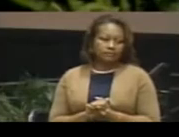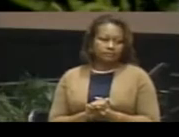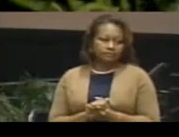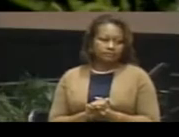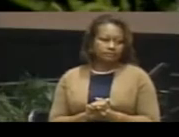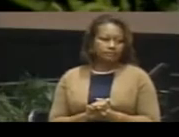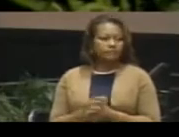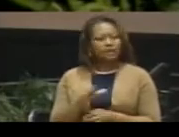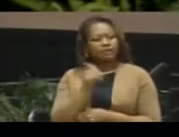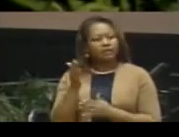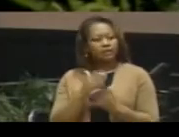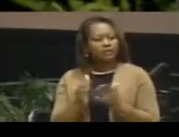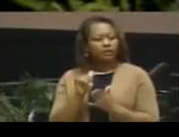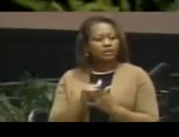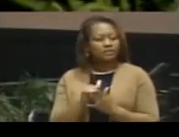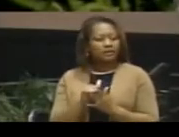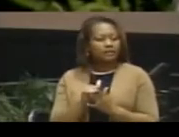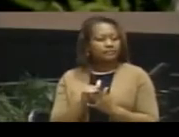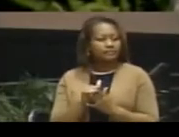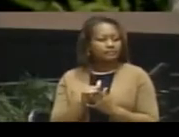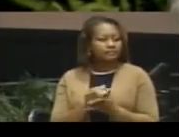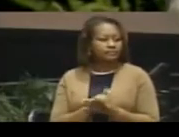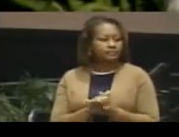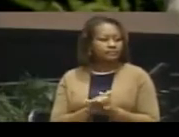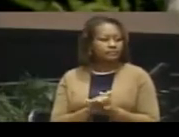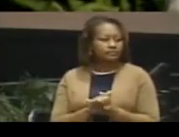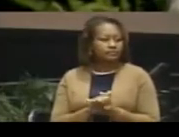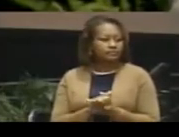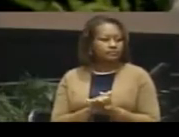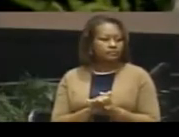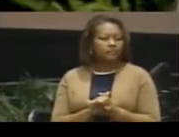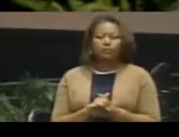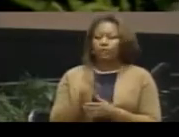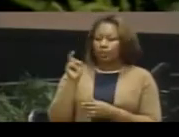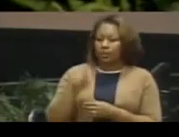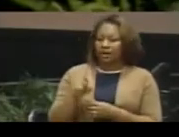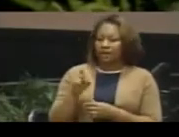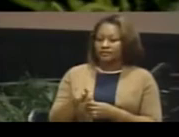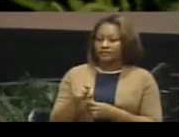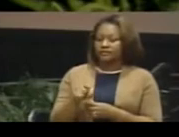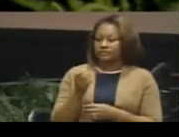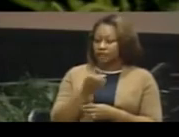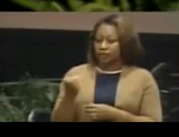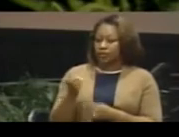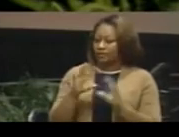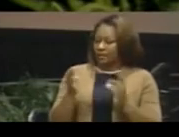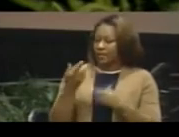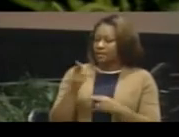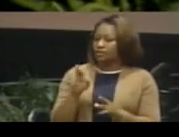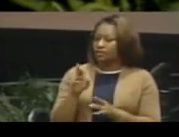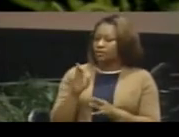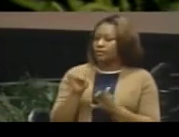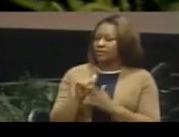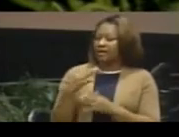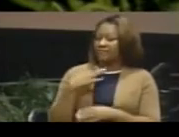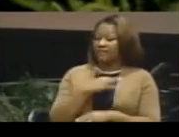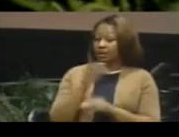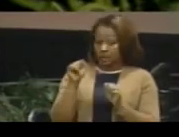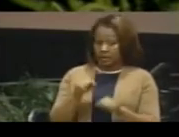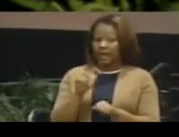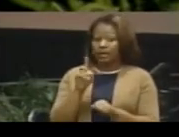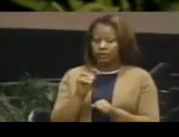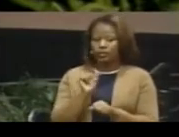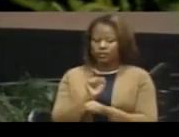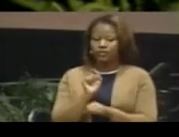other part of it is, and you hit that as well, we have to equip the classroom so faculty can do their